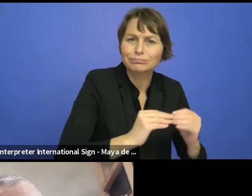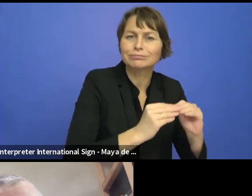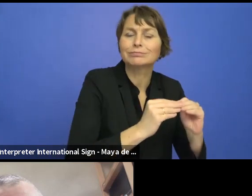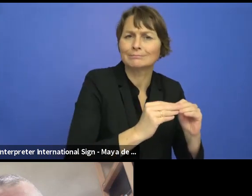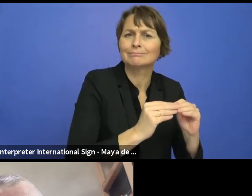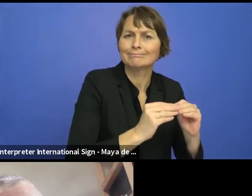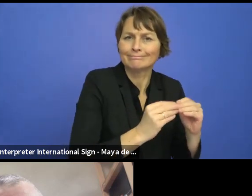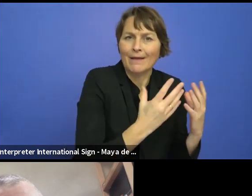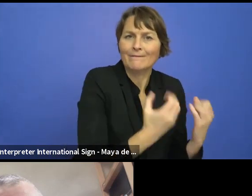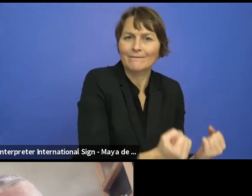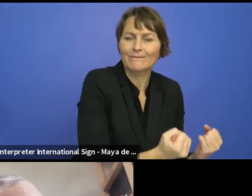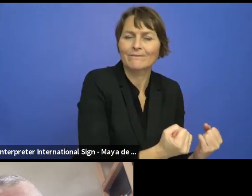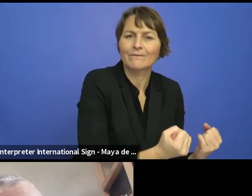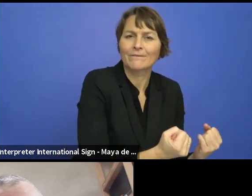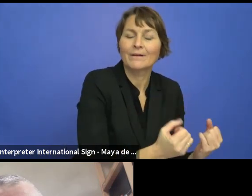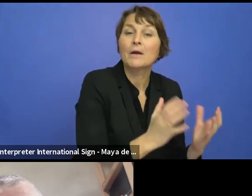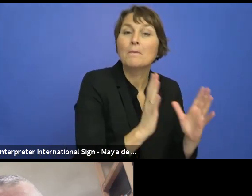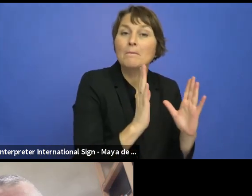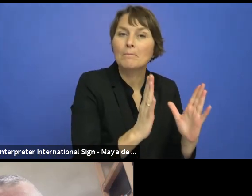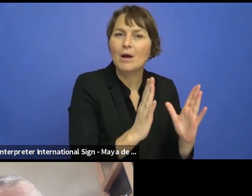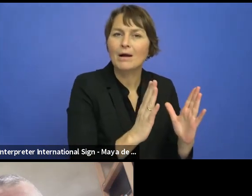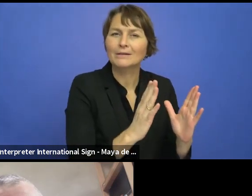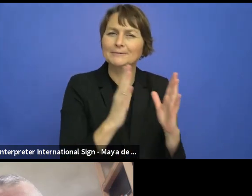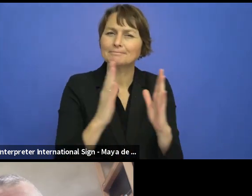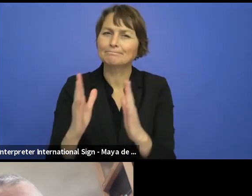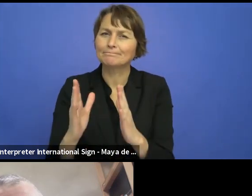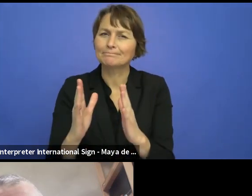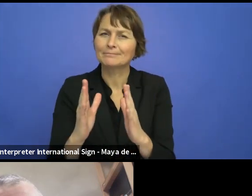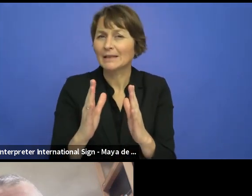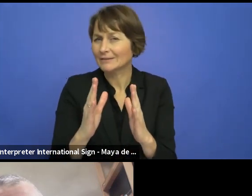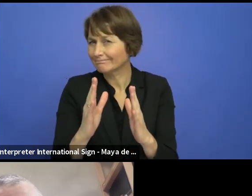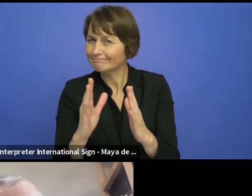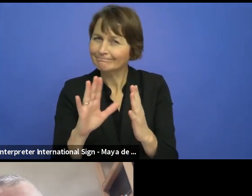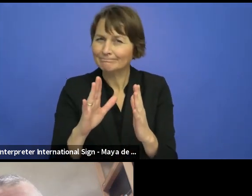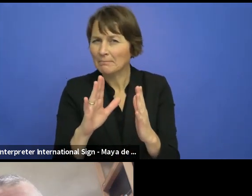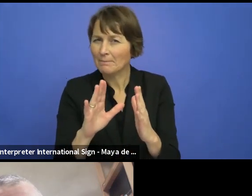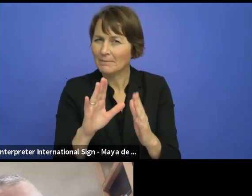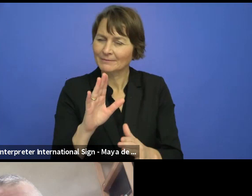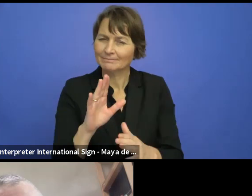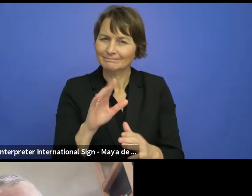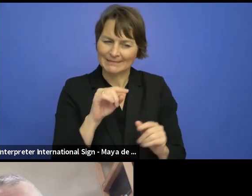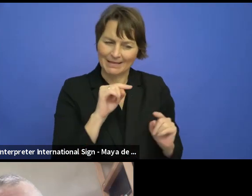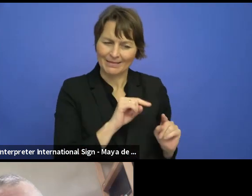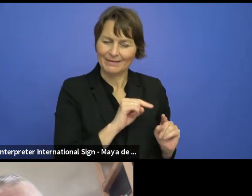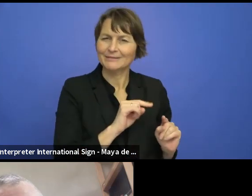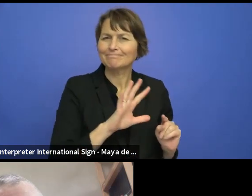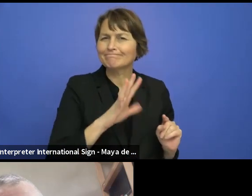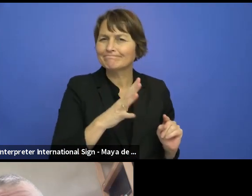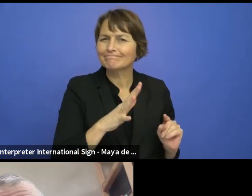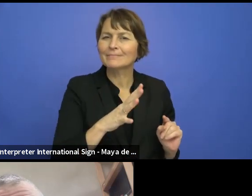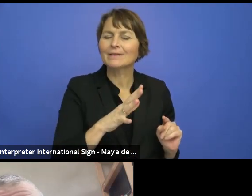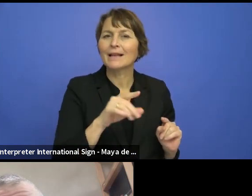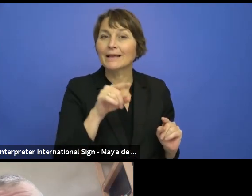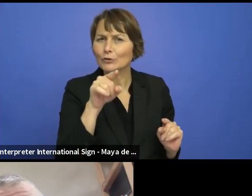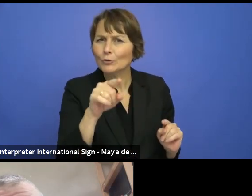the same time a comment on how theater